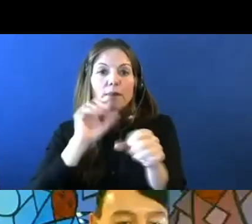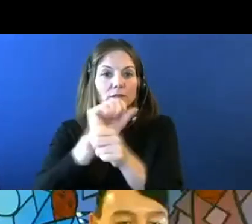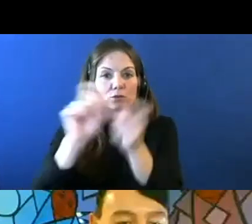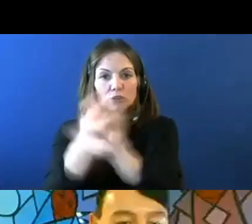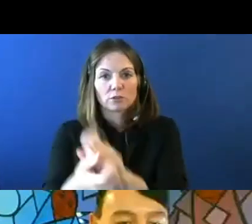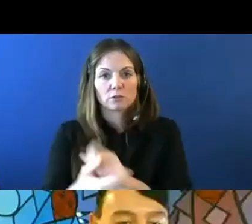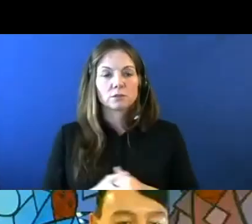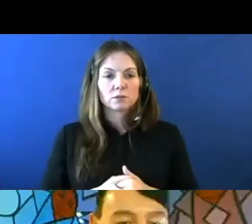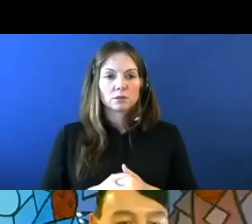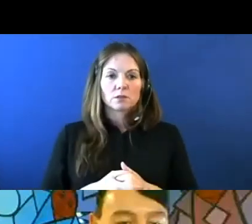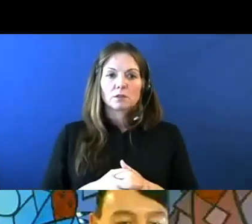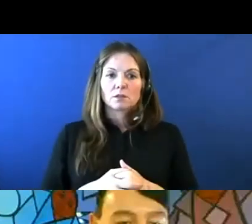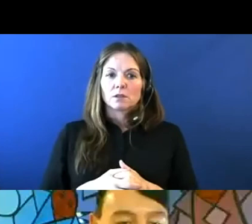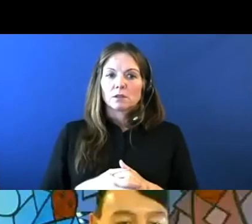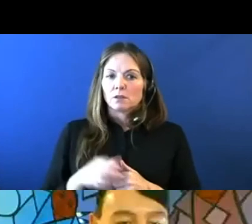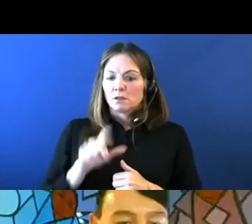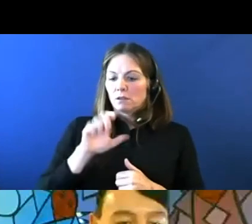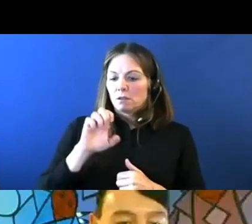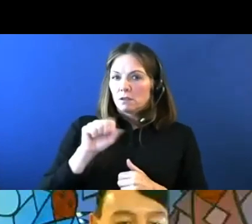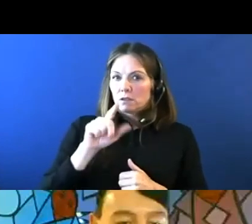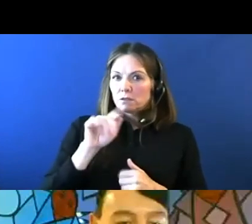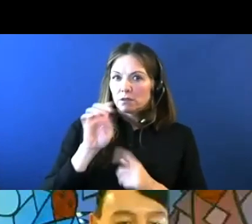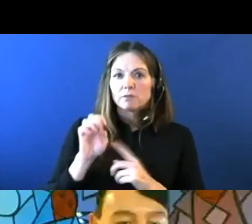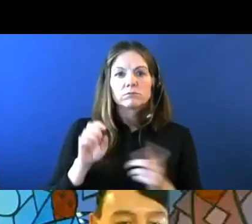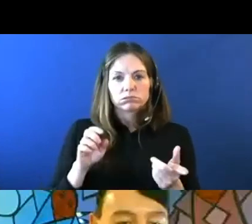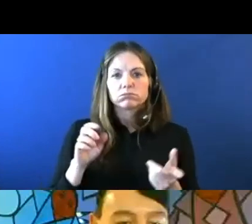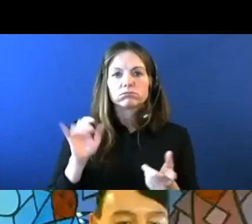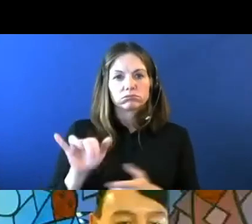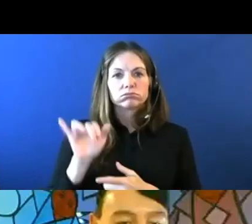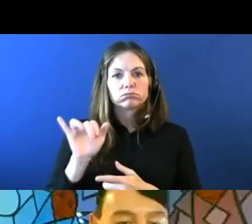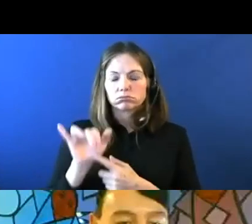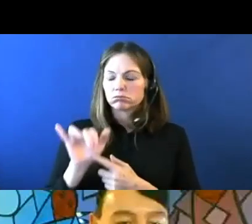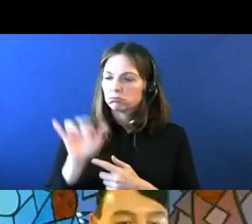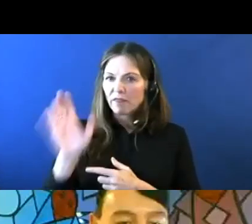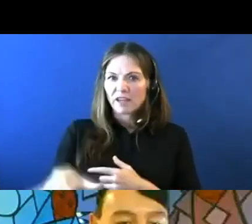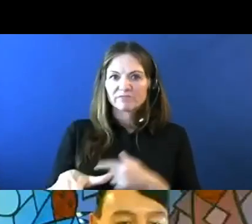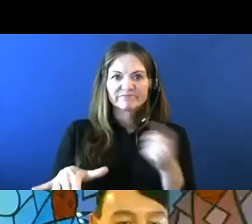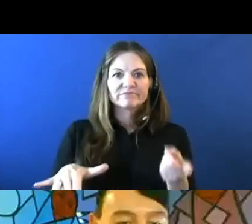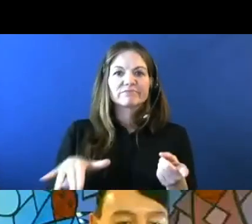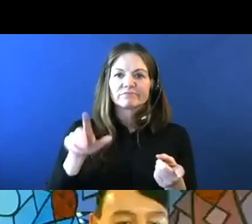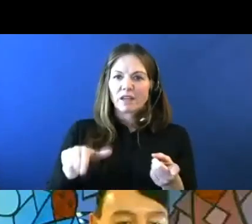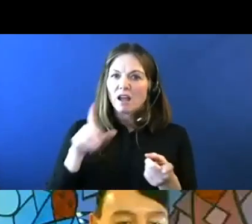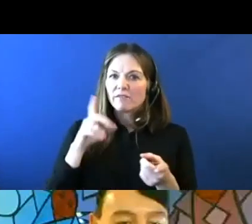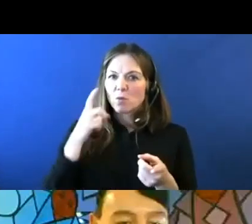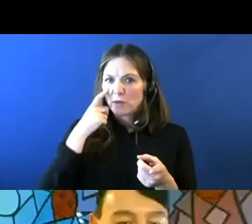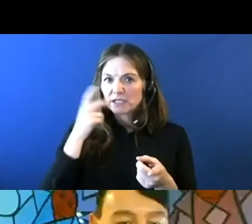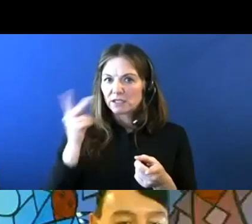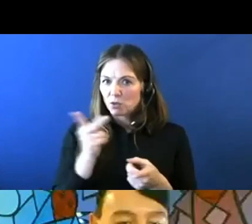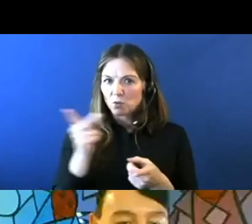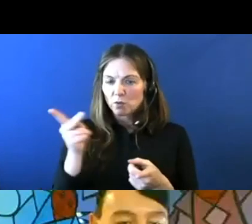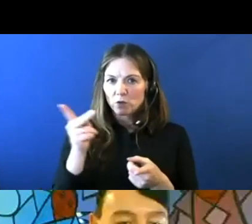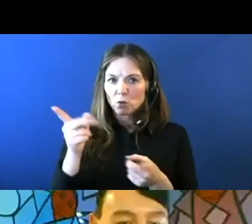Absolutely. And I've been witness myself to you two conducting research in that way. Shannon spoke a bit about the